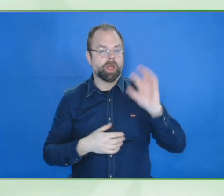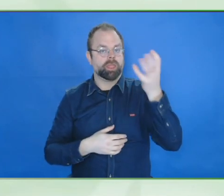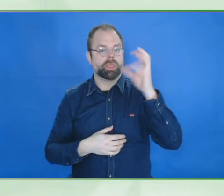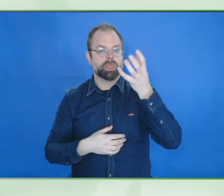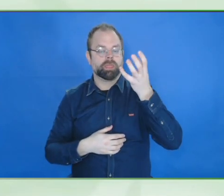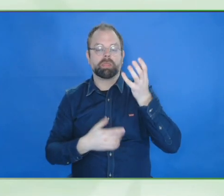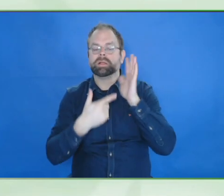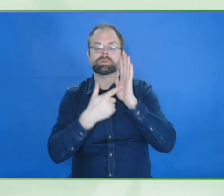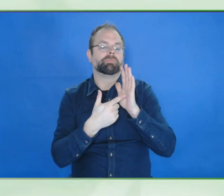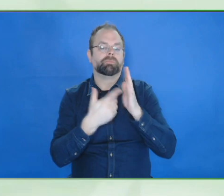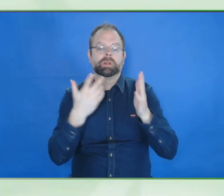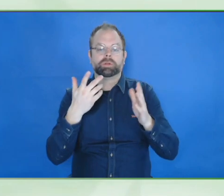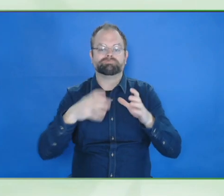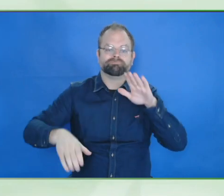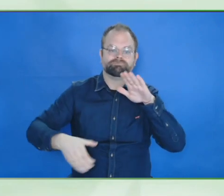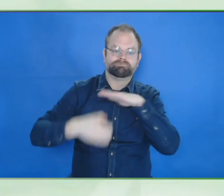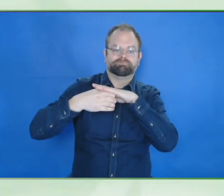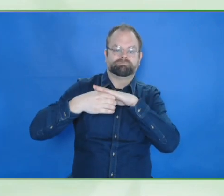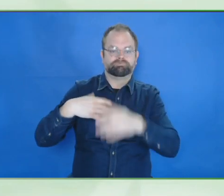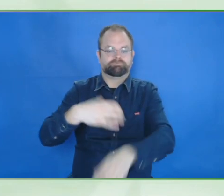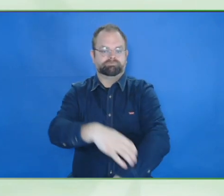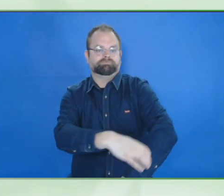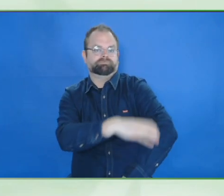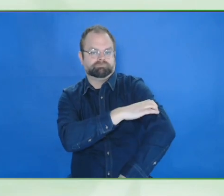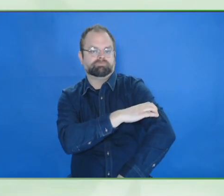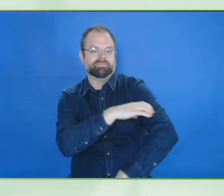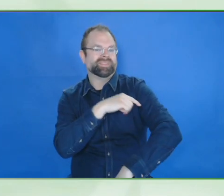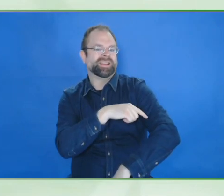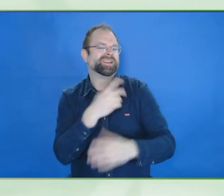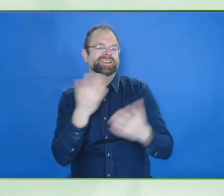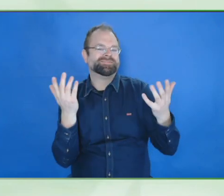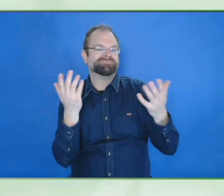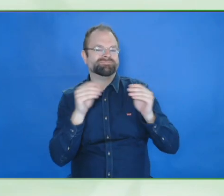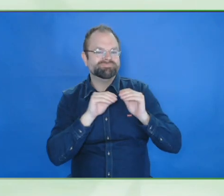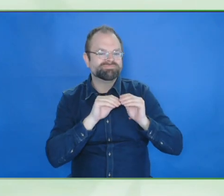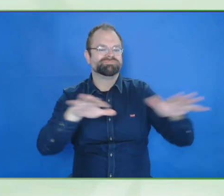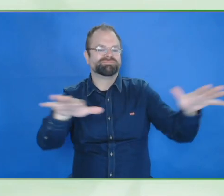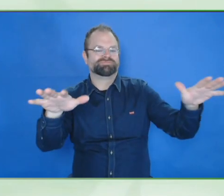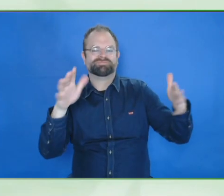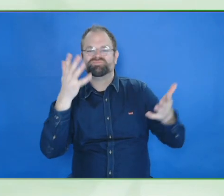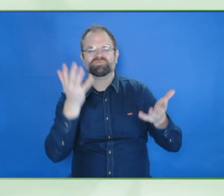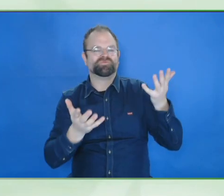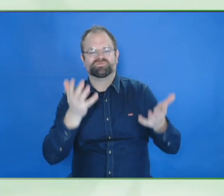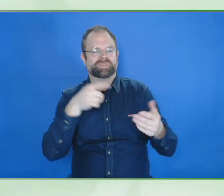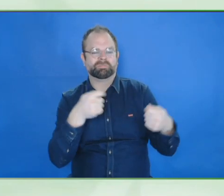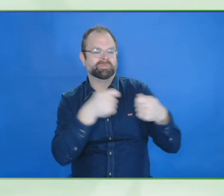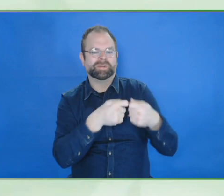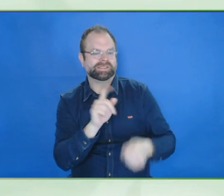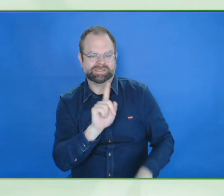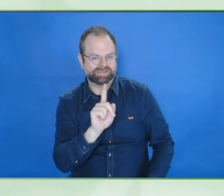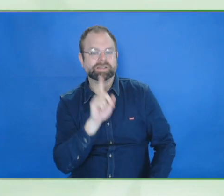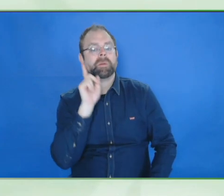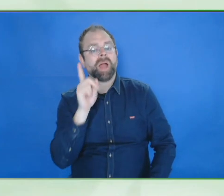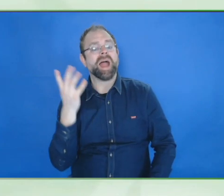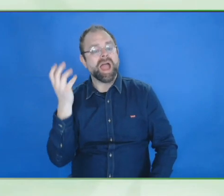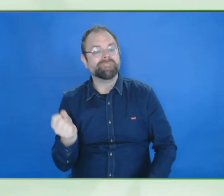at our door, but a lot of it comes down, do we believe in the scalability? And the entrepreneurs that we've brought into our programs